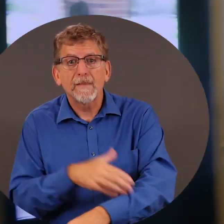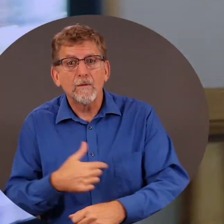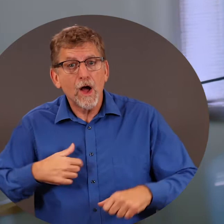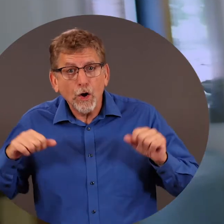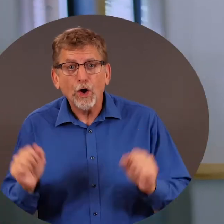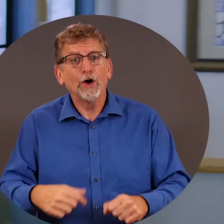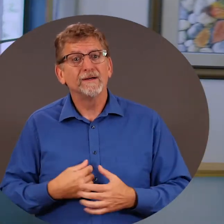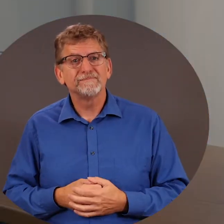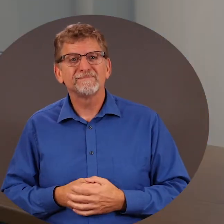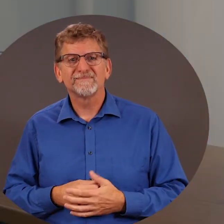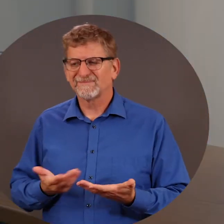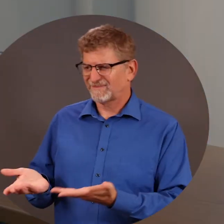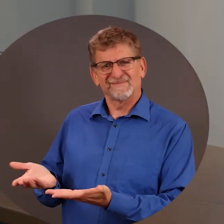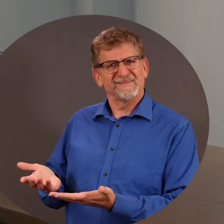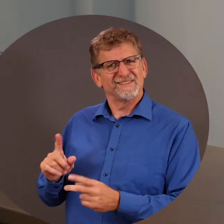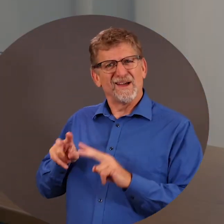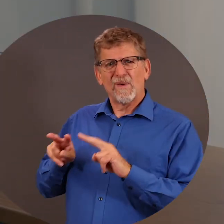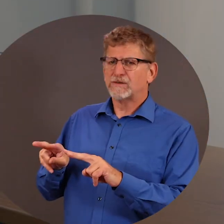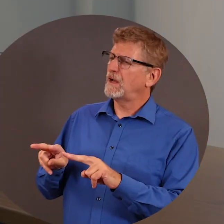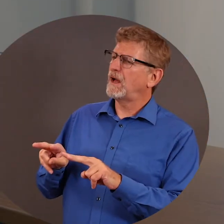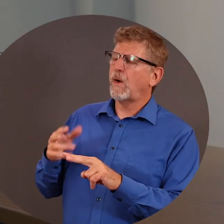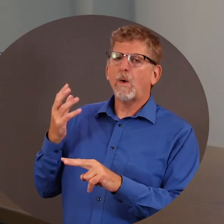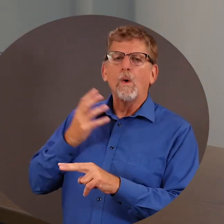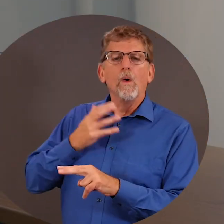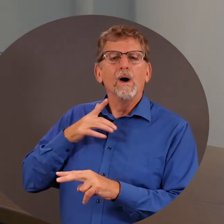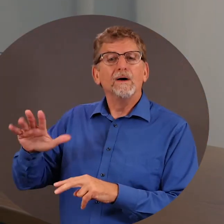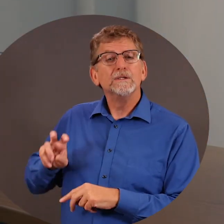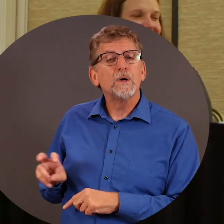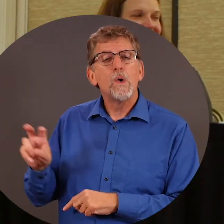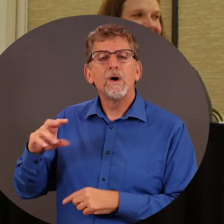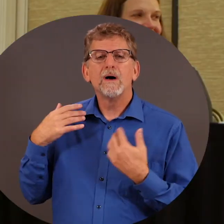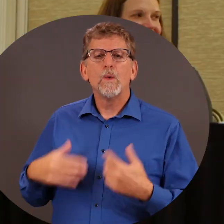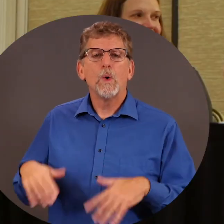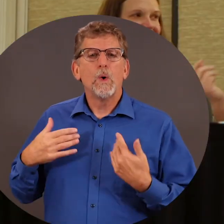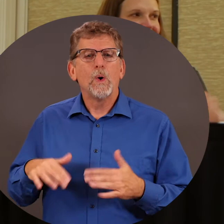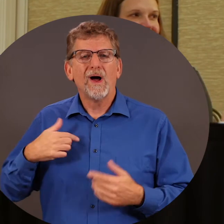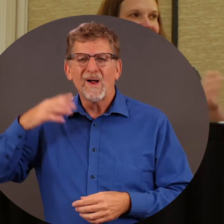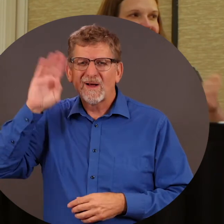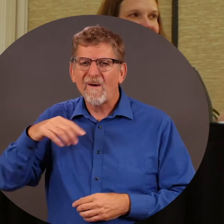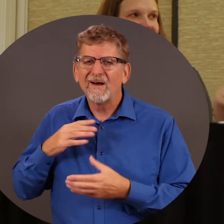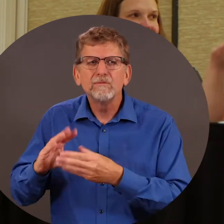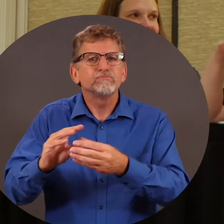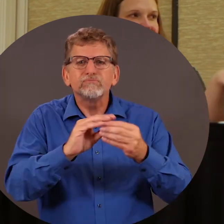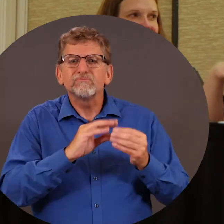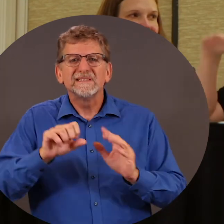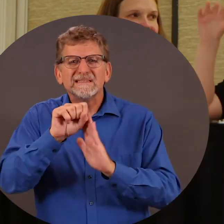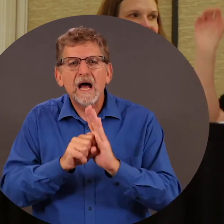it's just been an amazing ride. And I know we have spoken to state organizations, some national